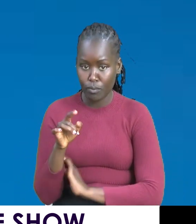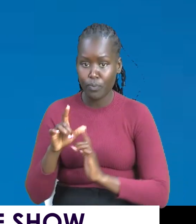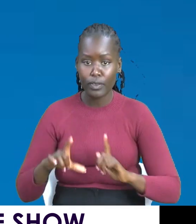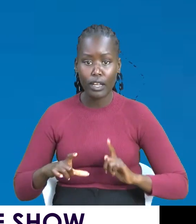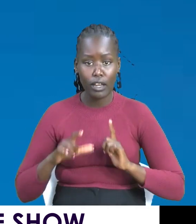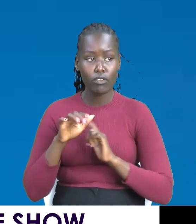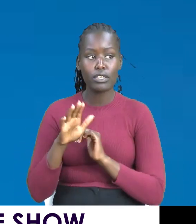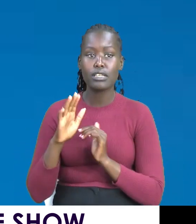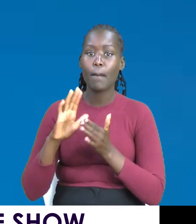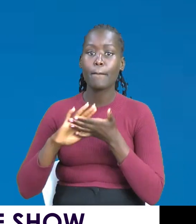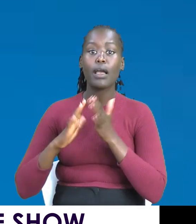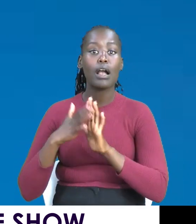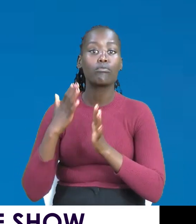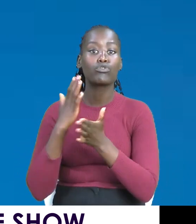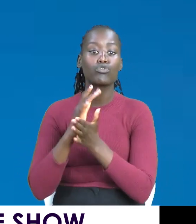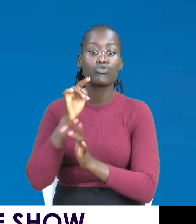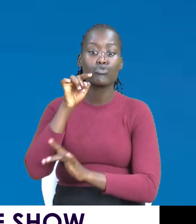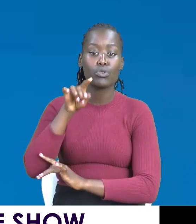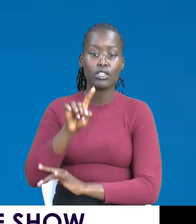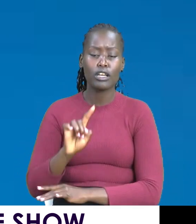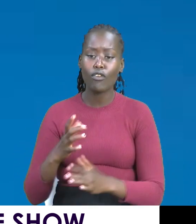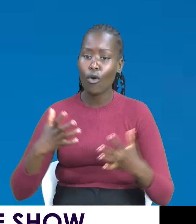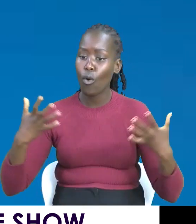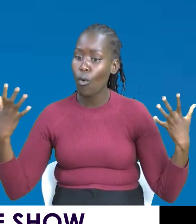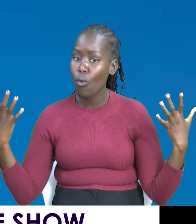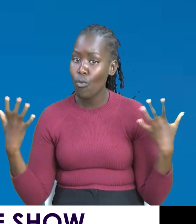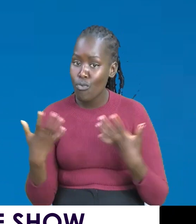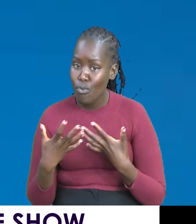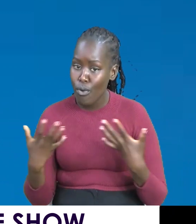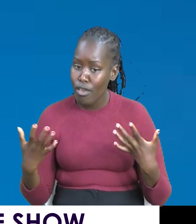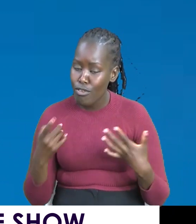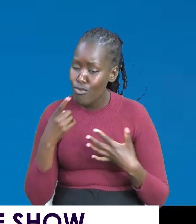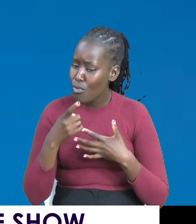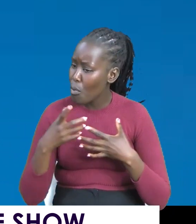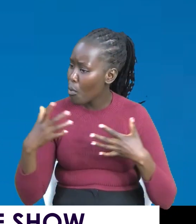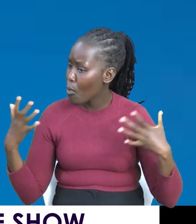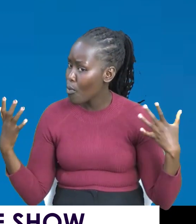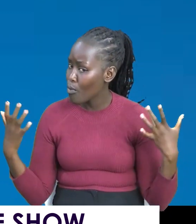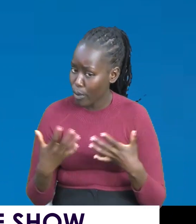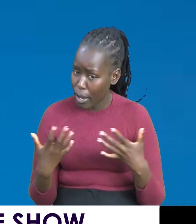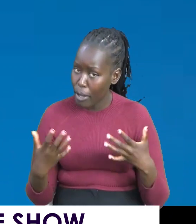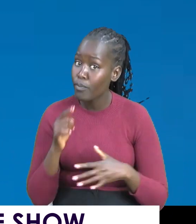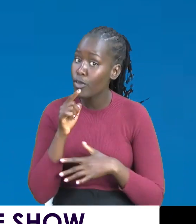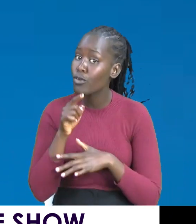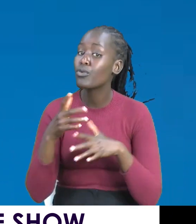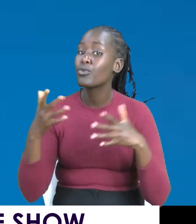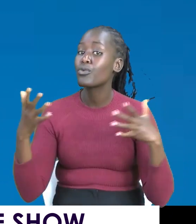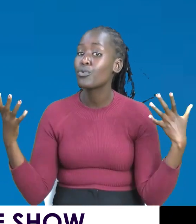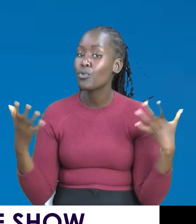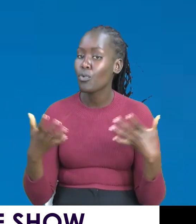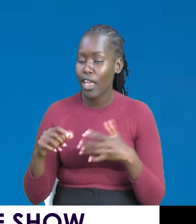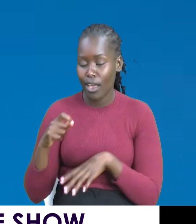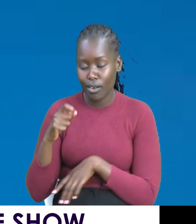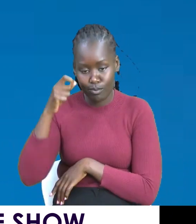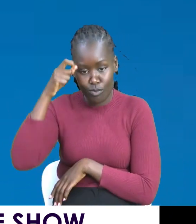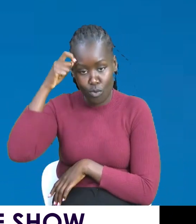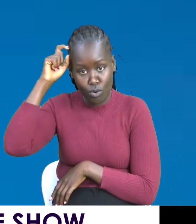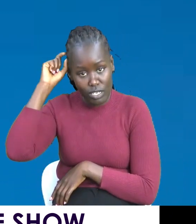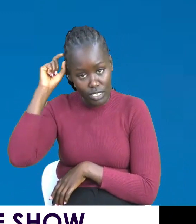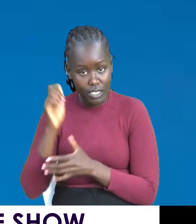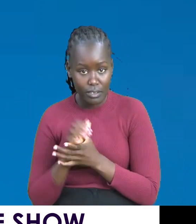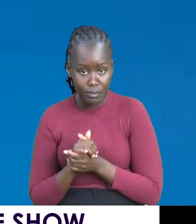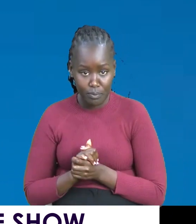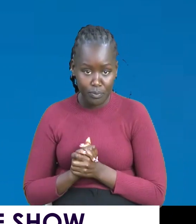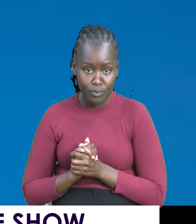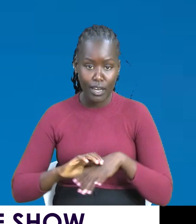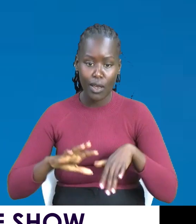Just be true to yourself. Where exactly are you? Where are you originally?